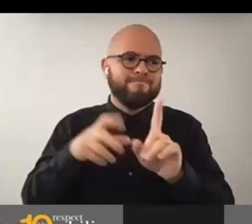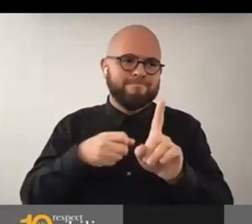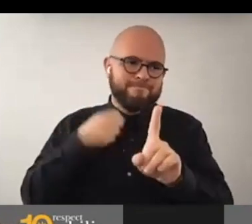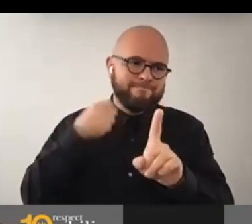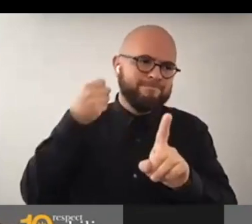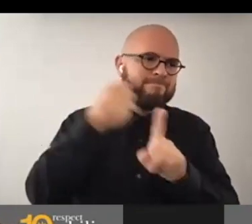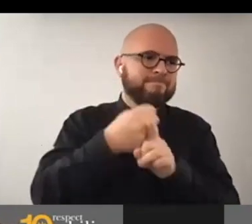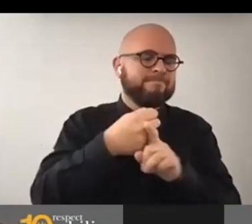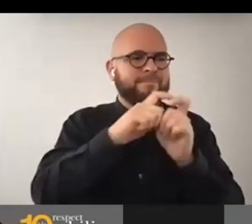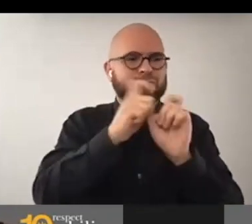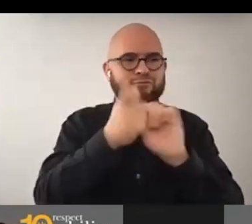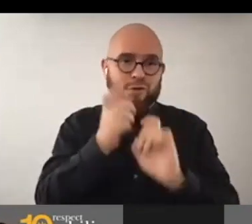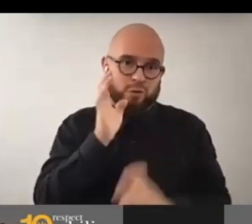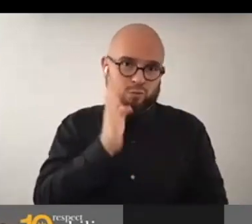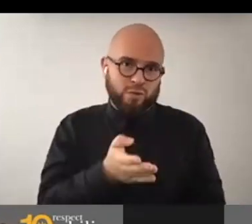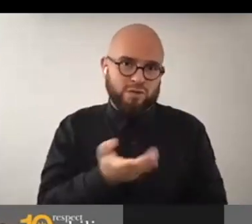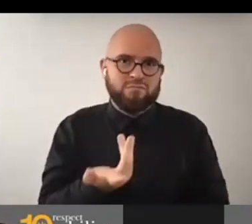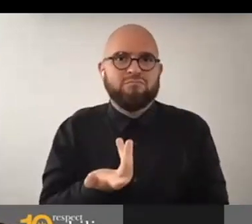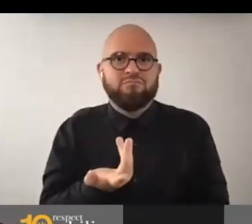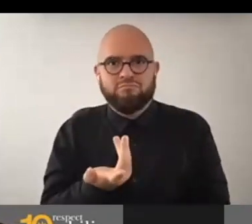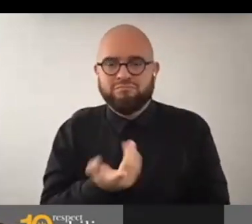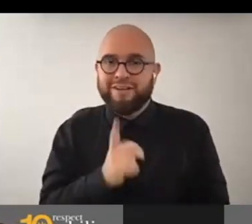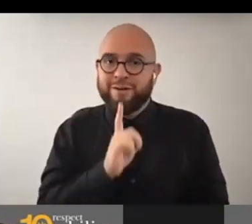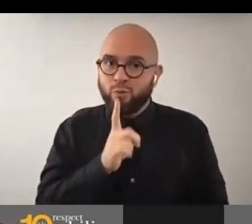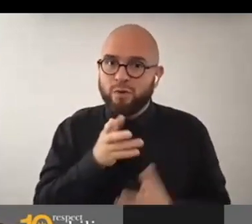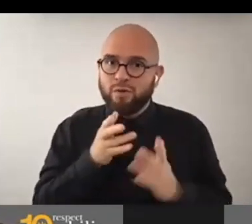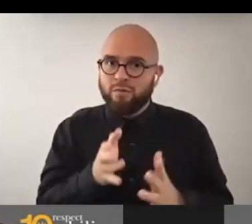in a real way.